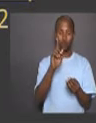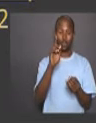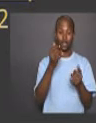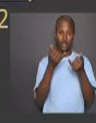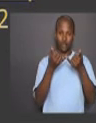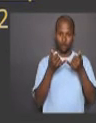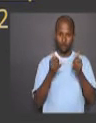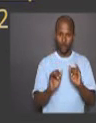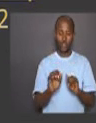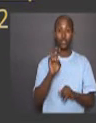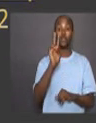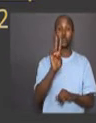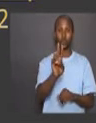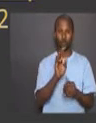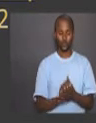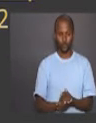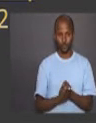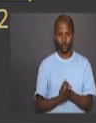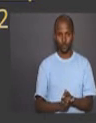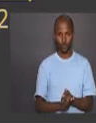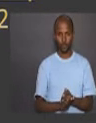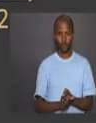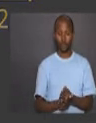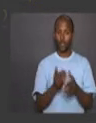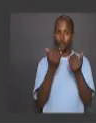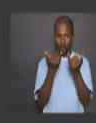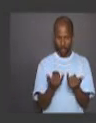plus 1 divided by 2.